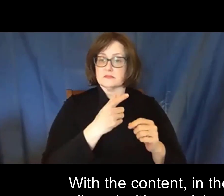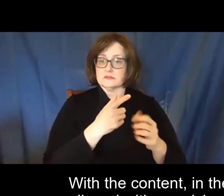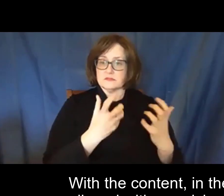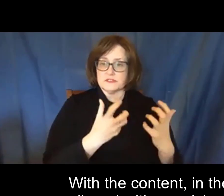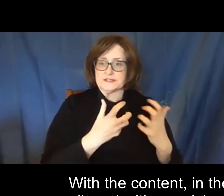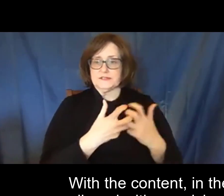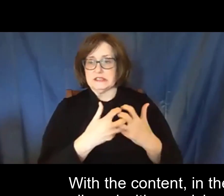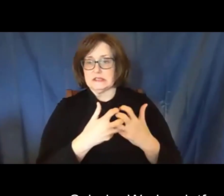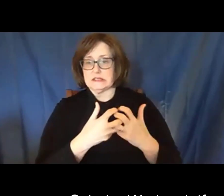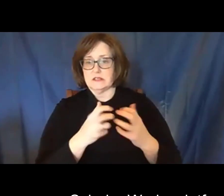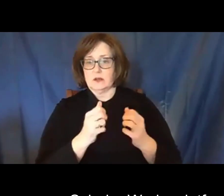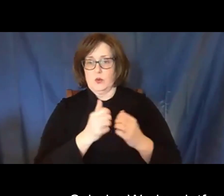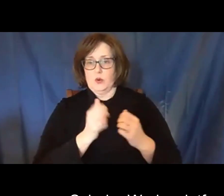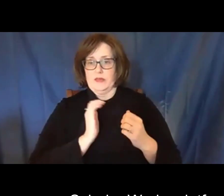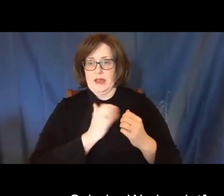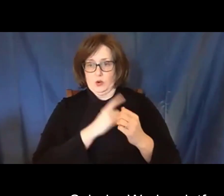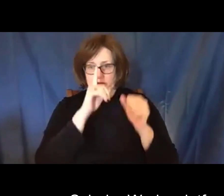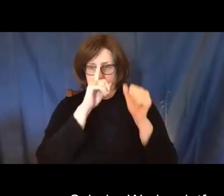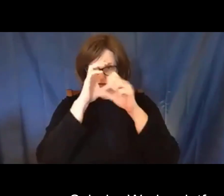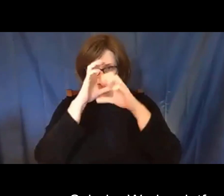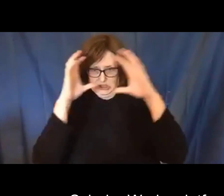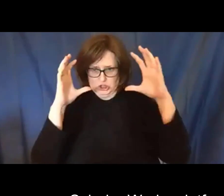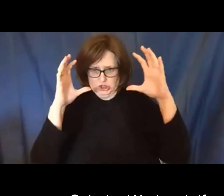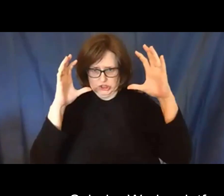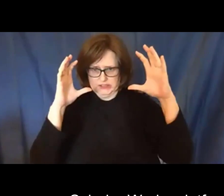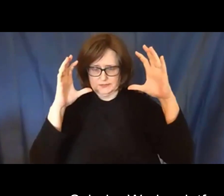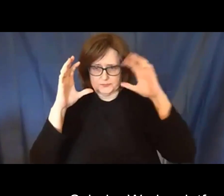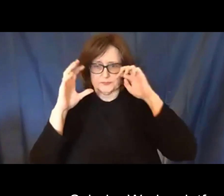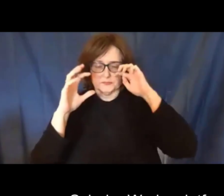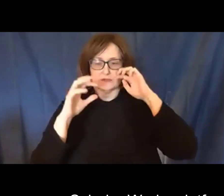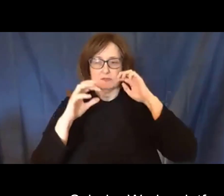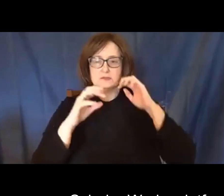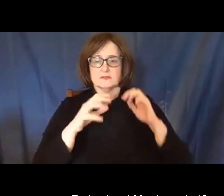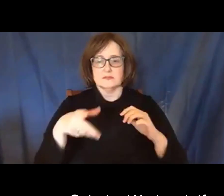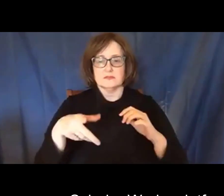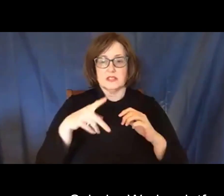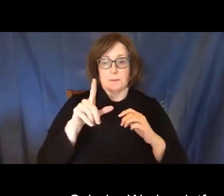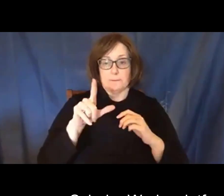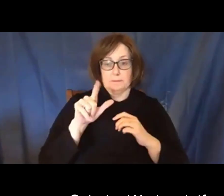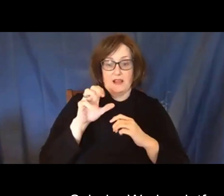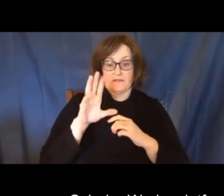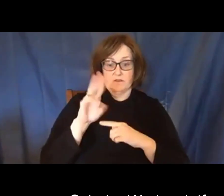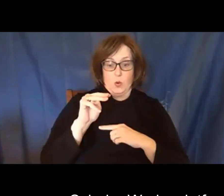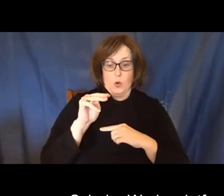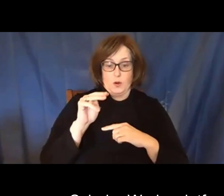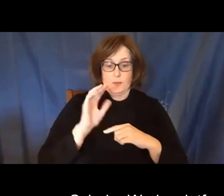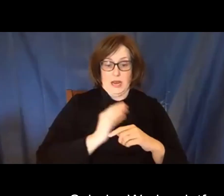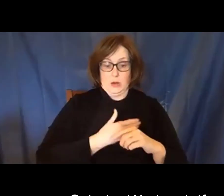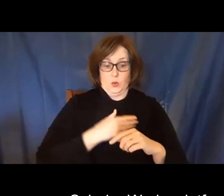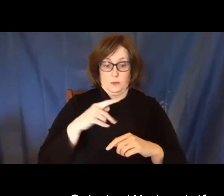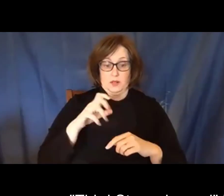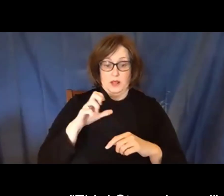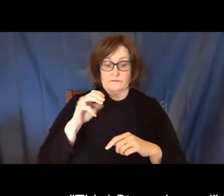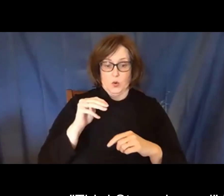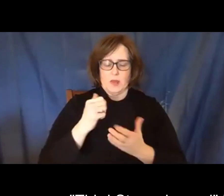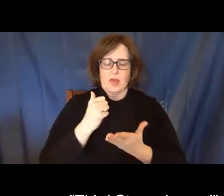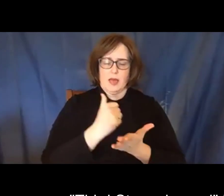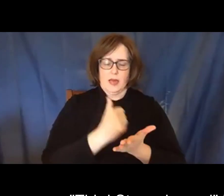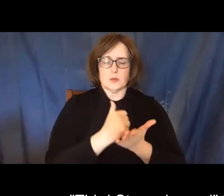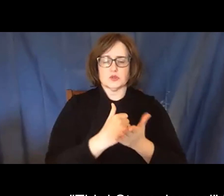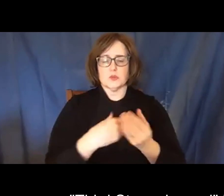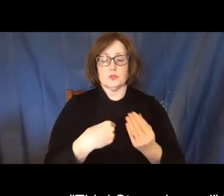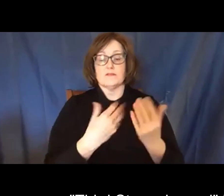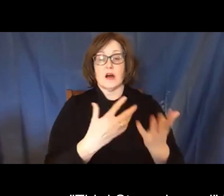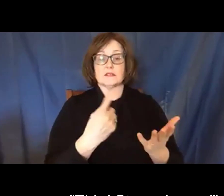access through RIT's ScholarWords platform helps us to fill the gap in scholarly publishing.